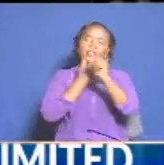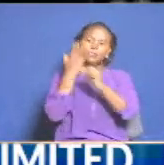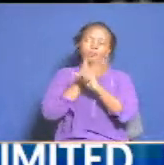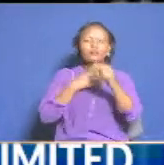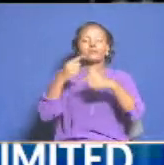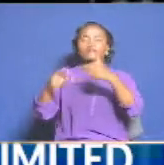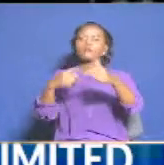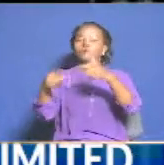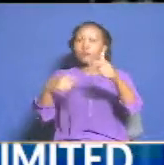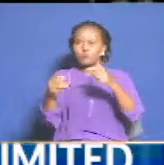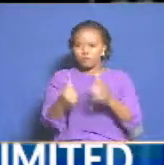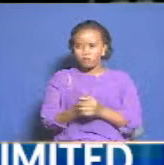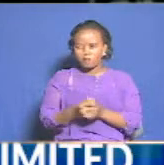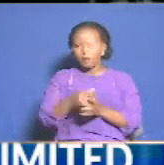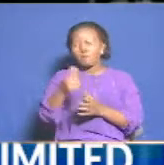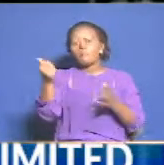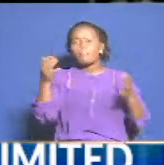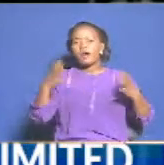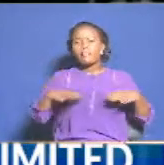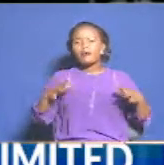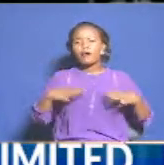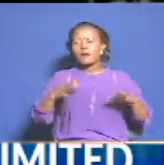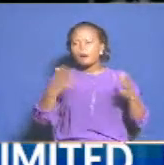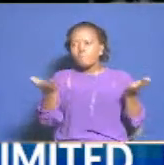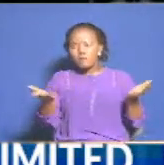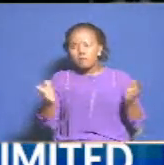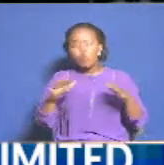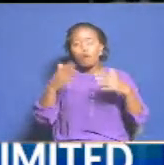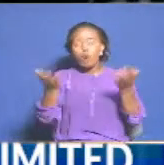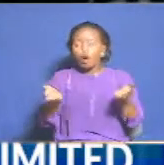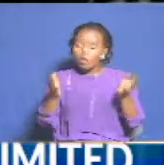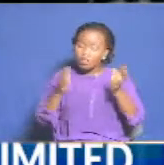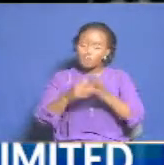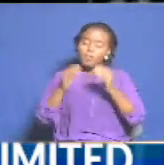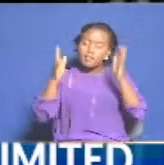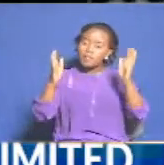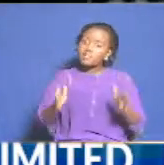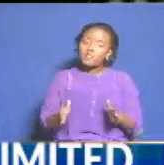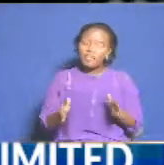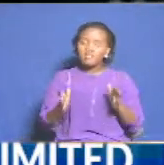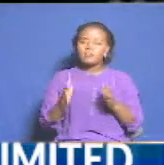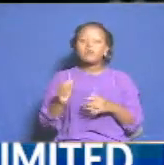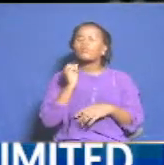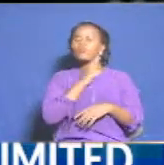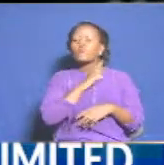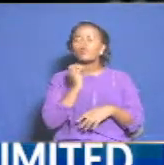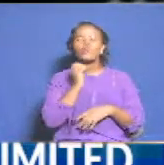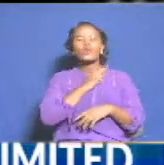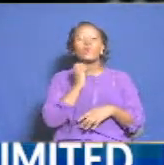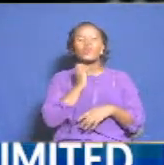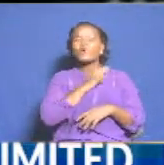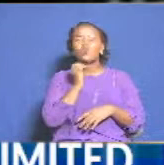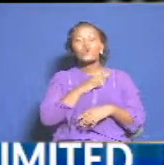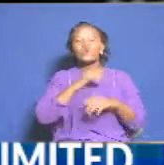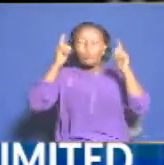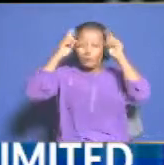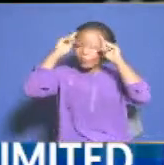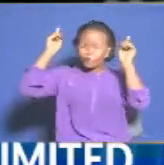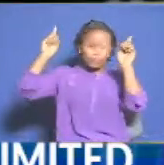Alafu unasikia wananchi hapa wakiwa sio wananchi, viongozi. Oh, mnateta, mtateta shauri